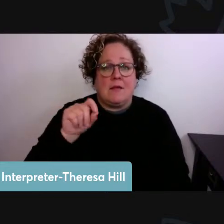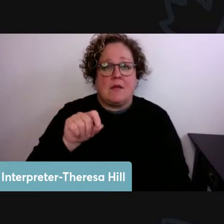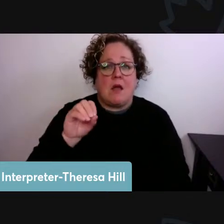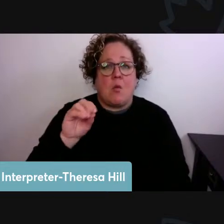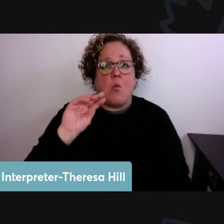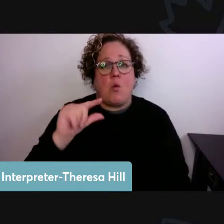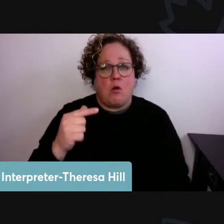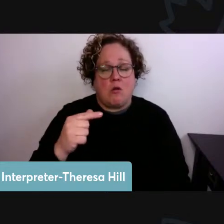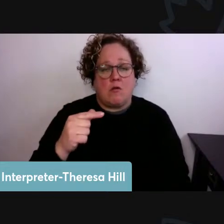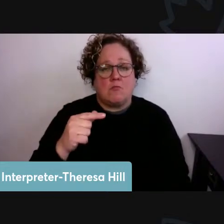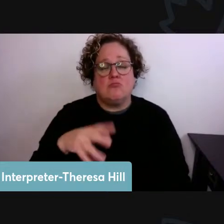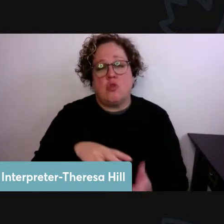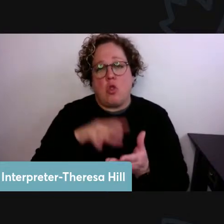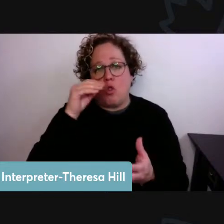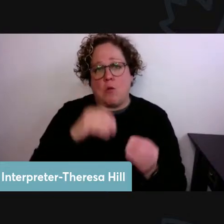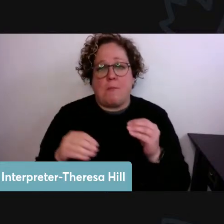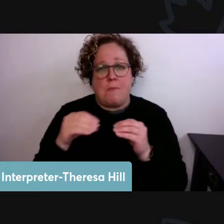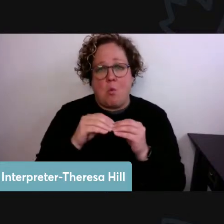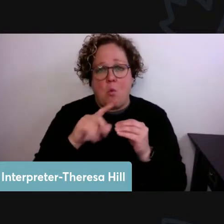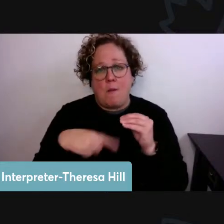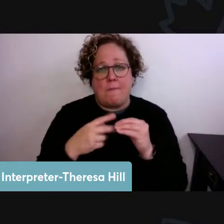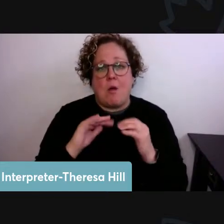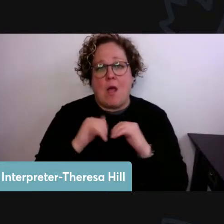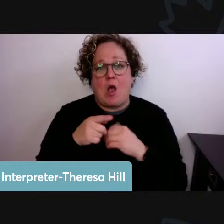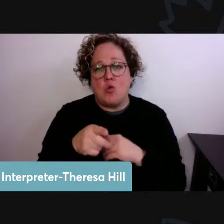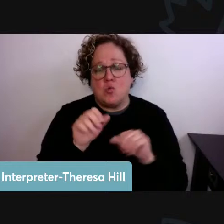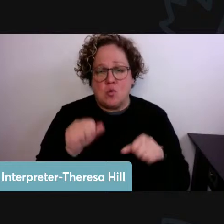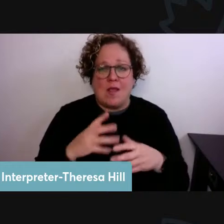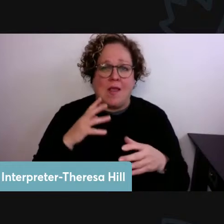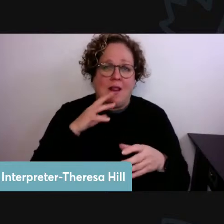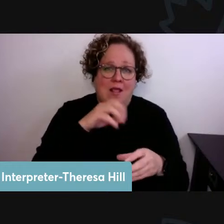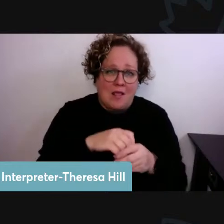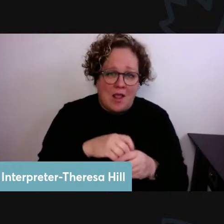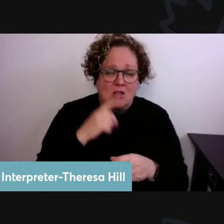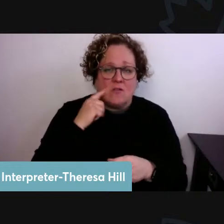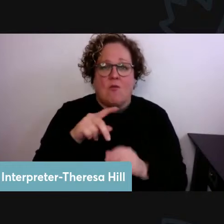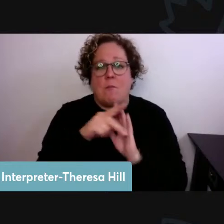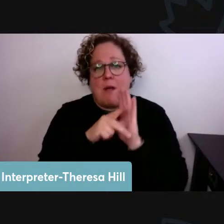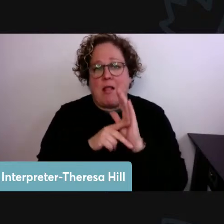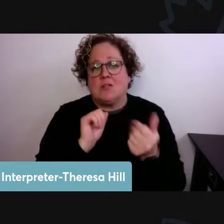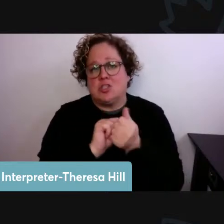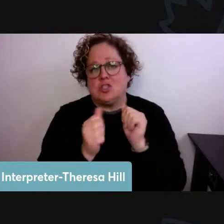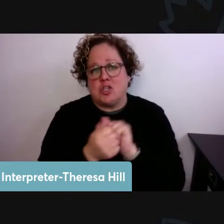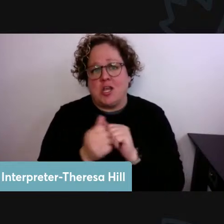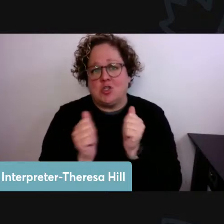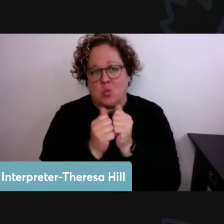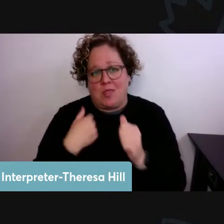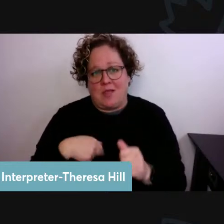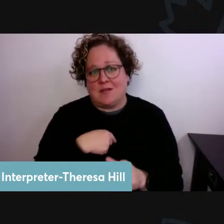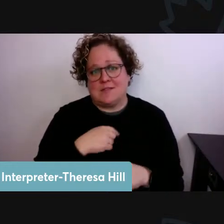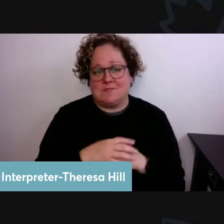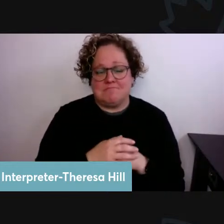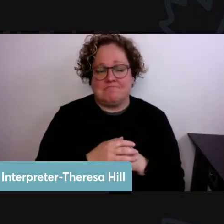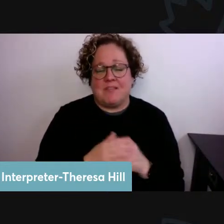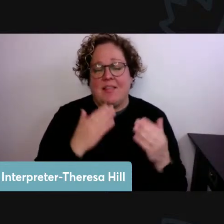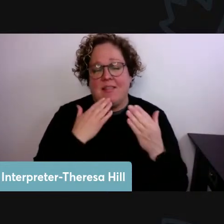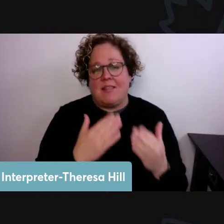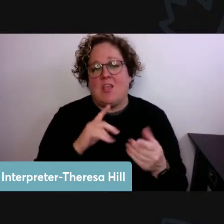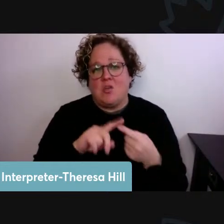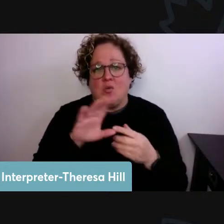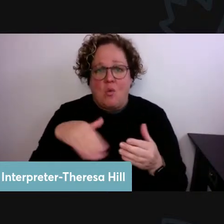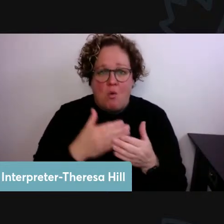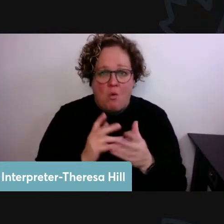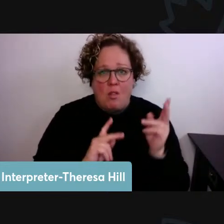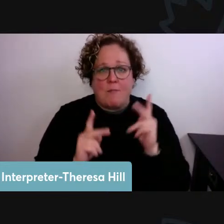www.mlpp.org to learn more about ways to engage in policy change with us. Thank you to all who sponsored